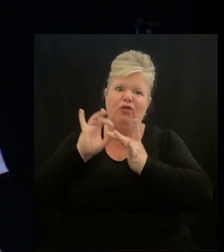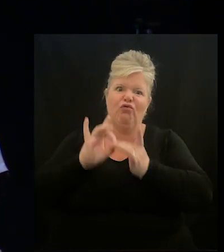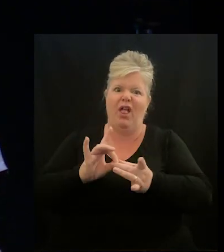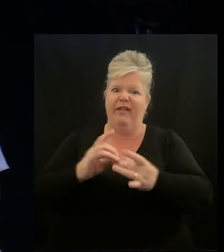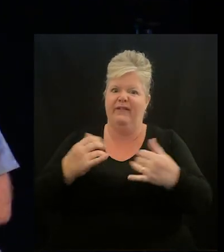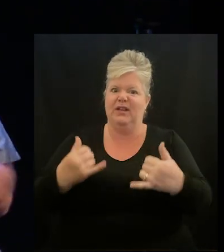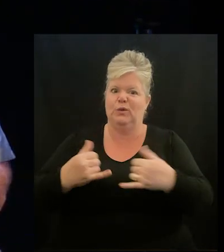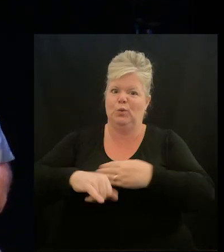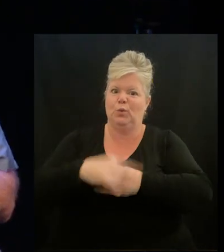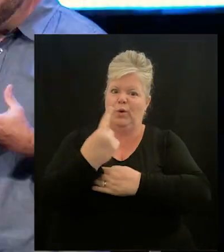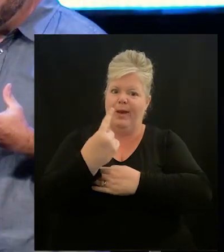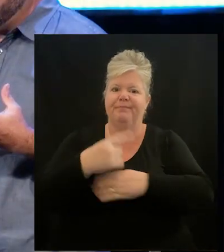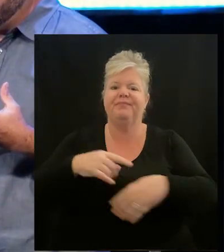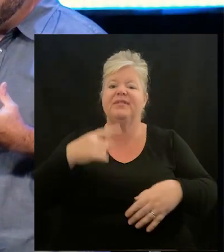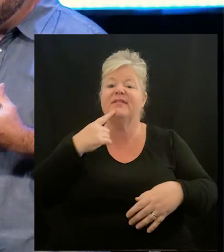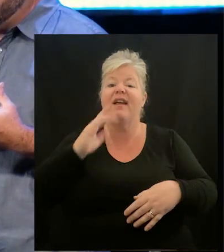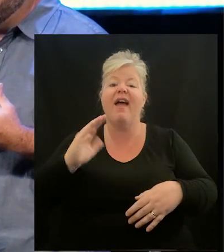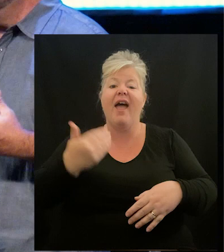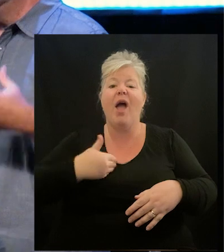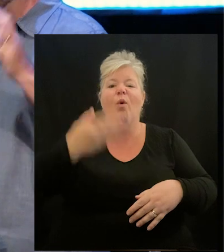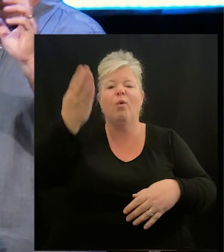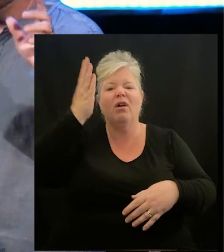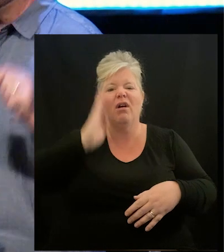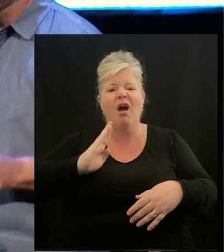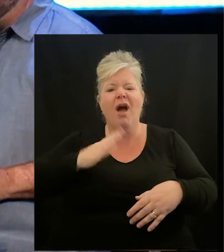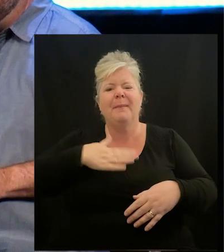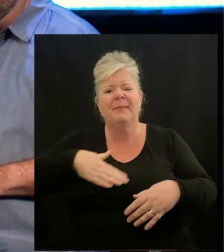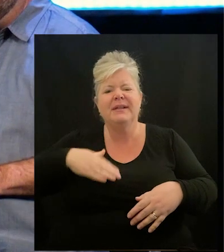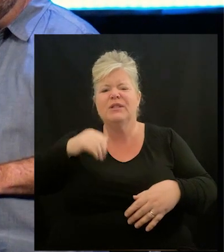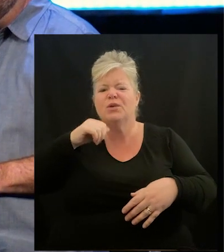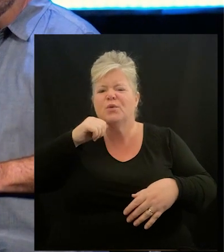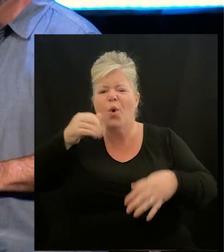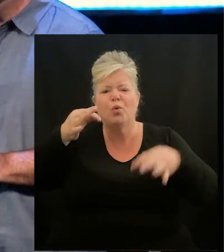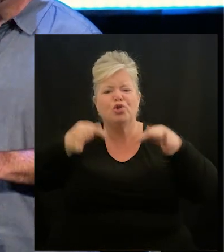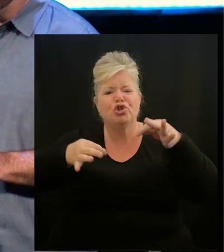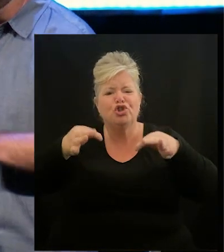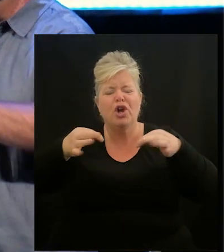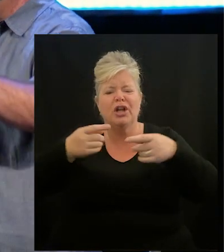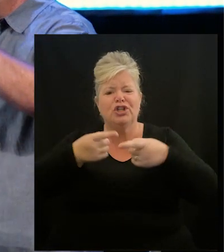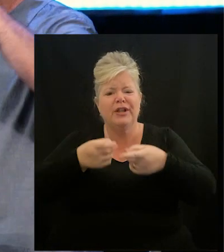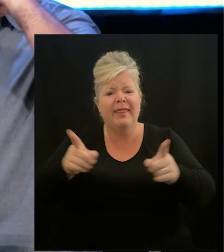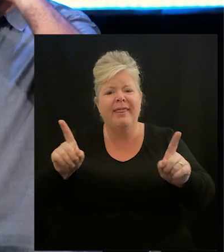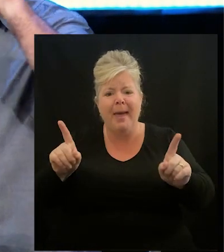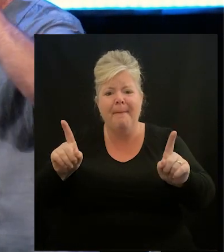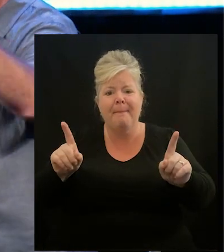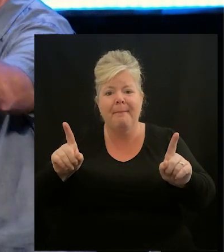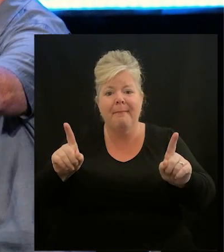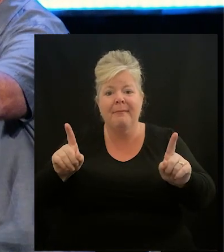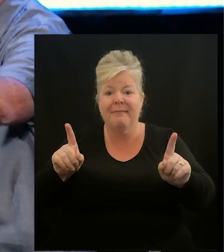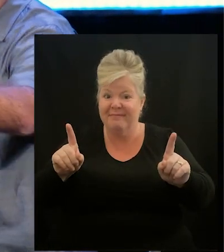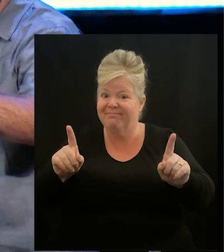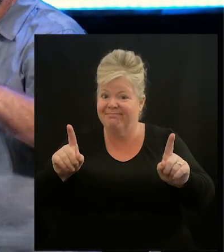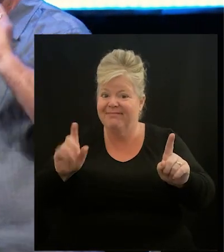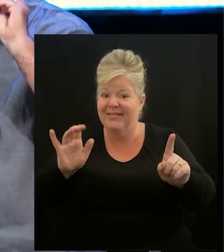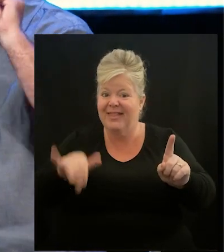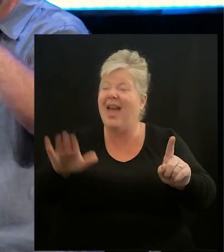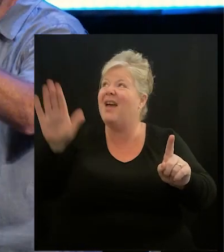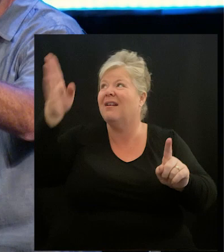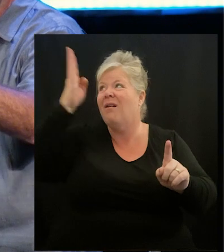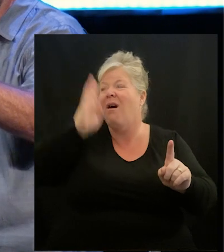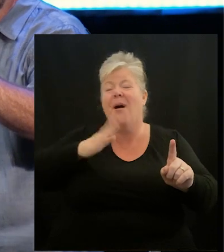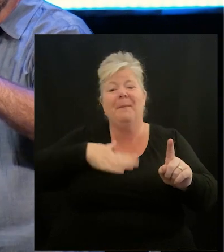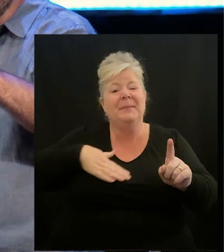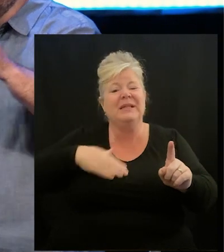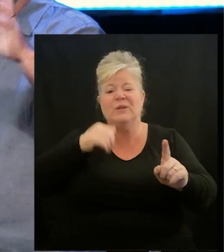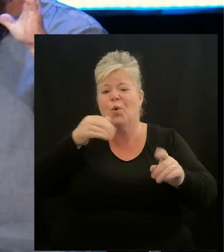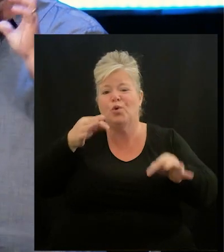in. Our God, will you not judge them? Will you not? God, I'm rolling this onto you. Will you